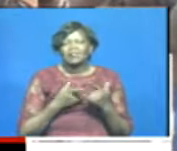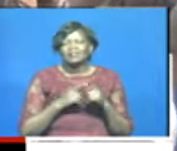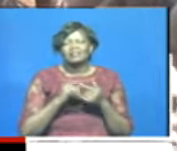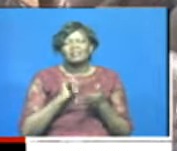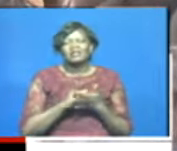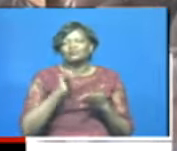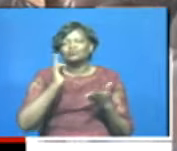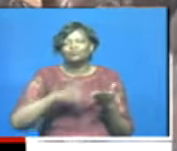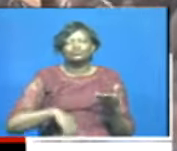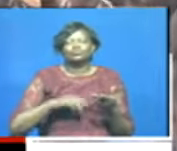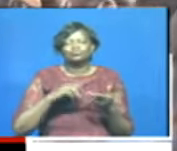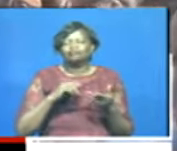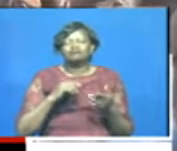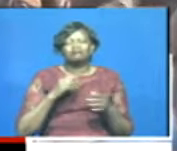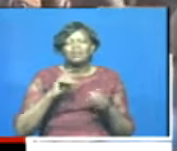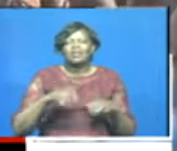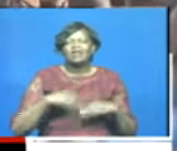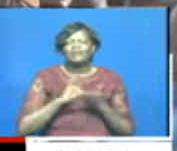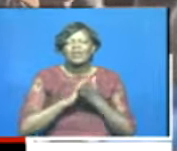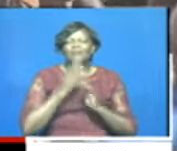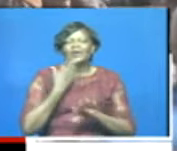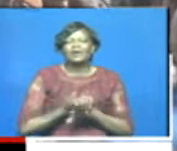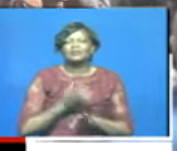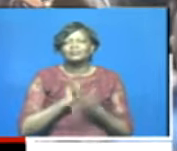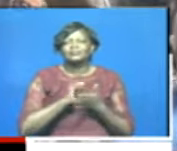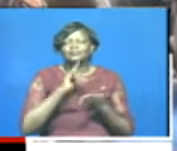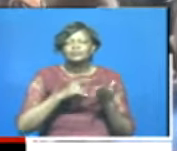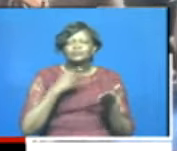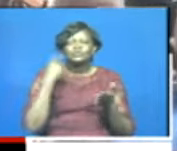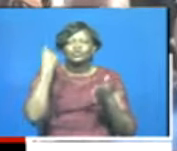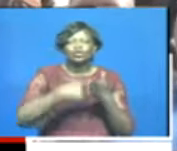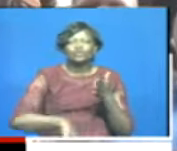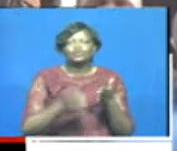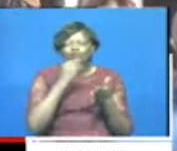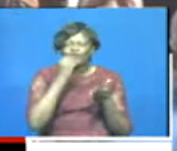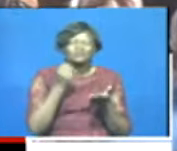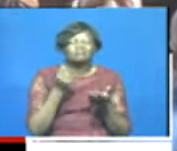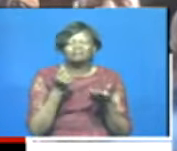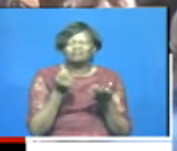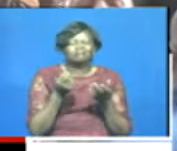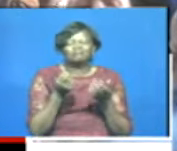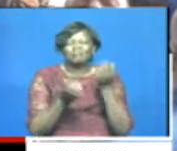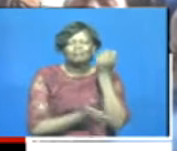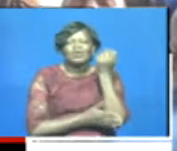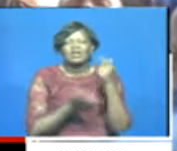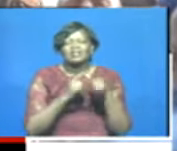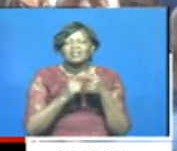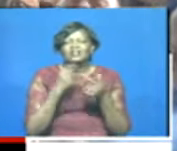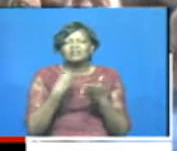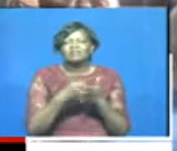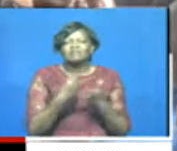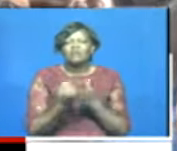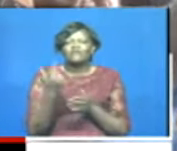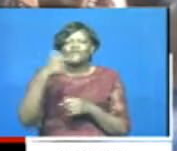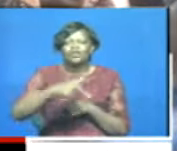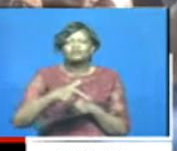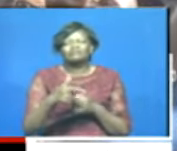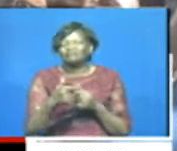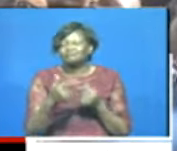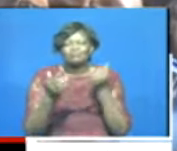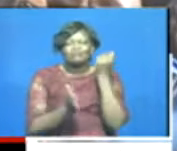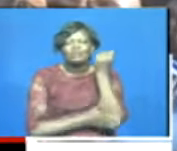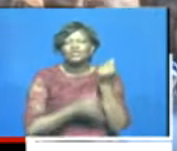yanakuwa magumu. Ndio kwa sababu bei ya chakula inaharibika. Ndio kwa sababu bei ya petroli inaharibika. Kwa